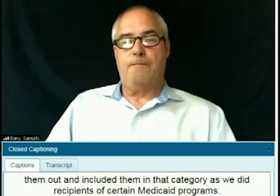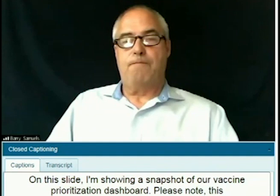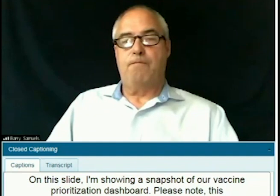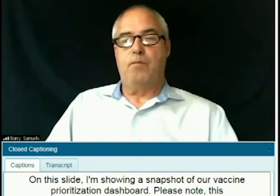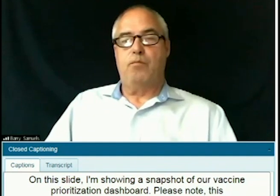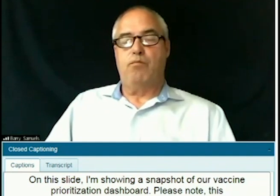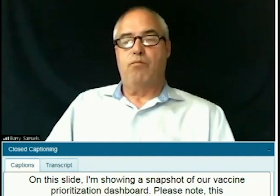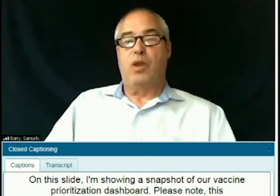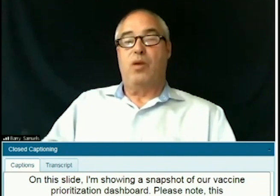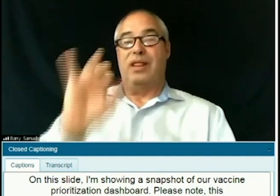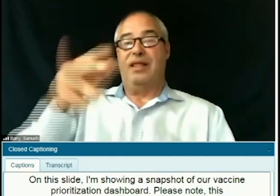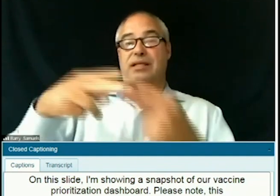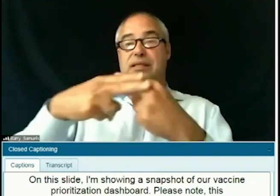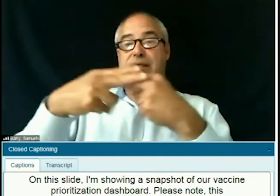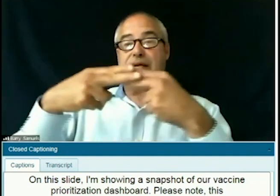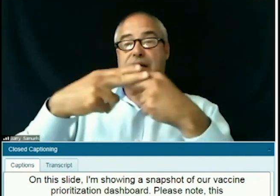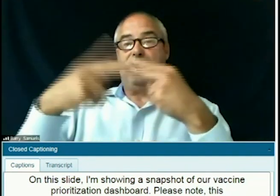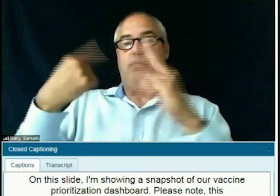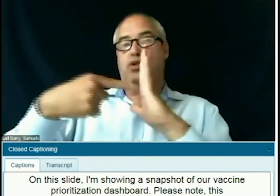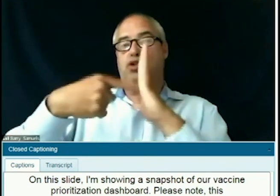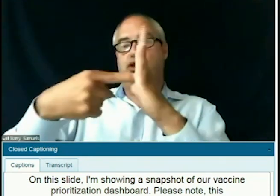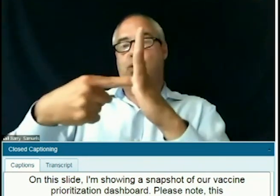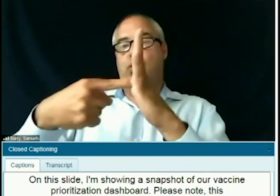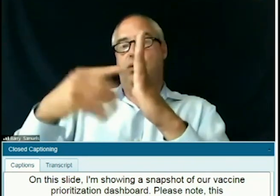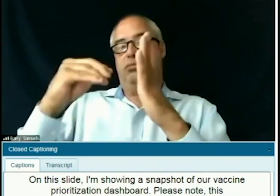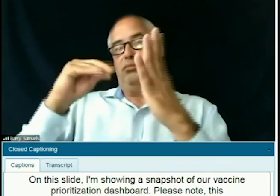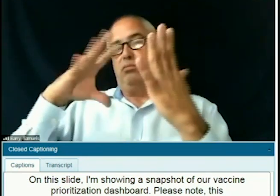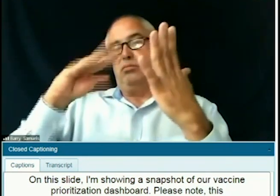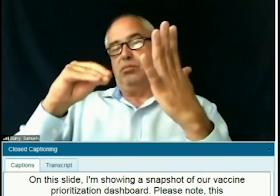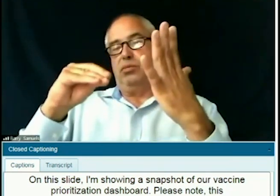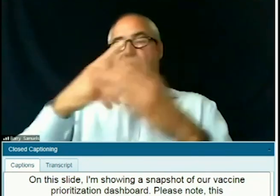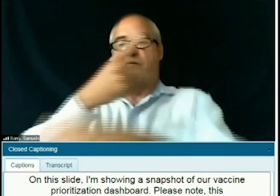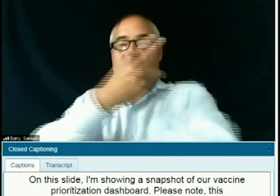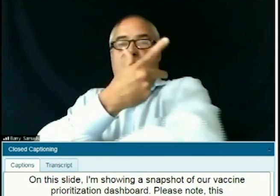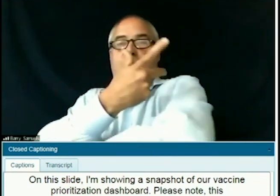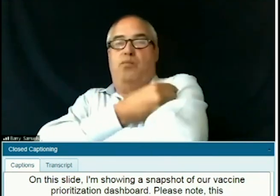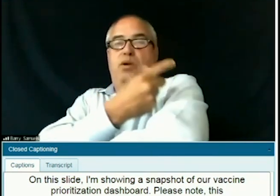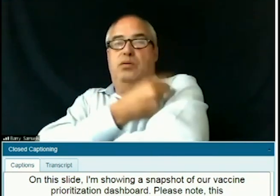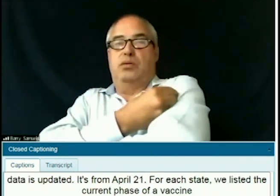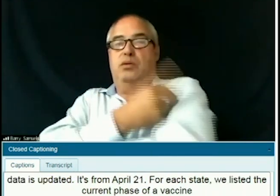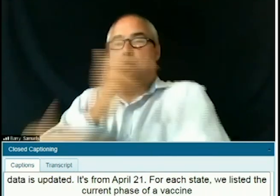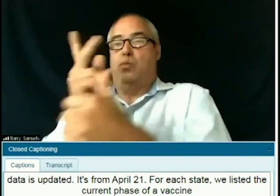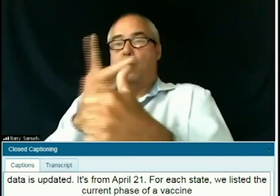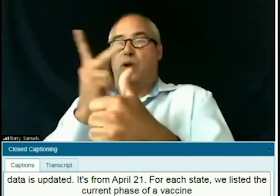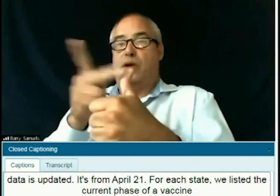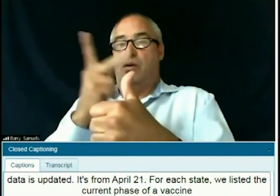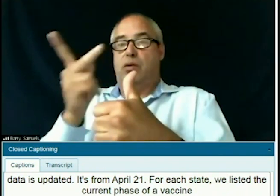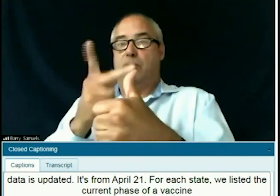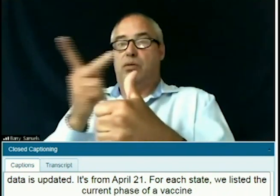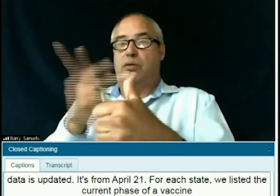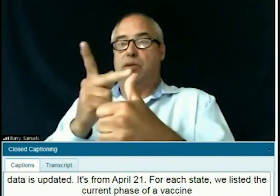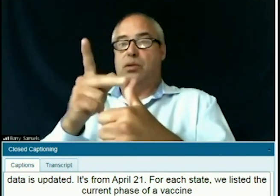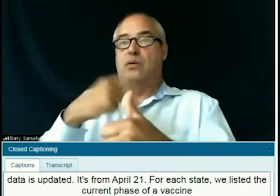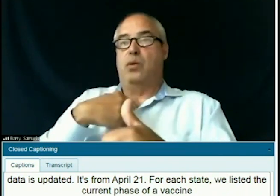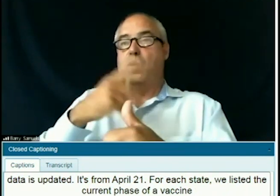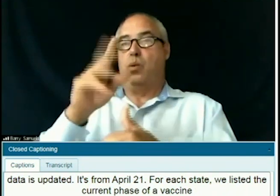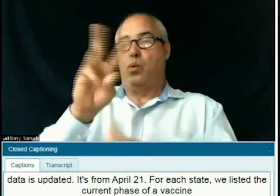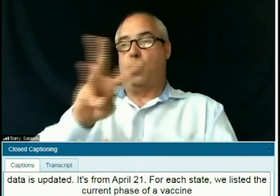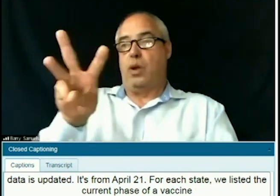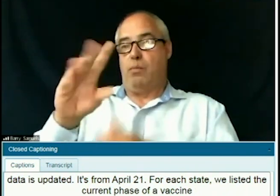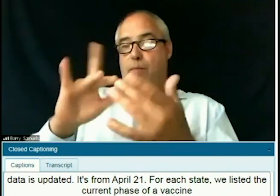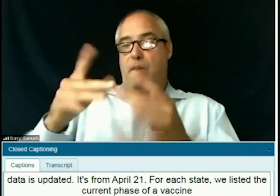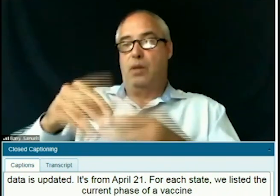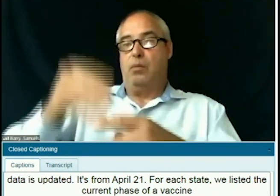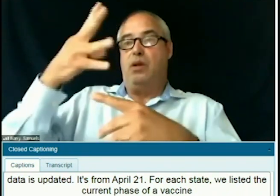On this slide, I'm showing a snapshot of our vaccine prioritization dashboard. Please note this data is outdated.